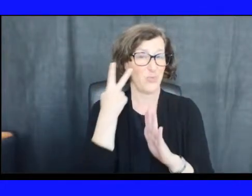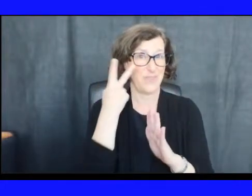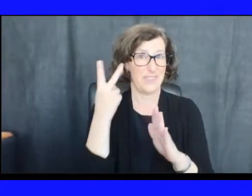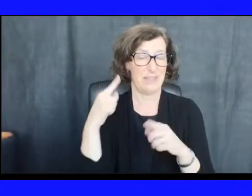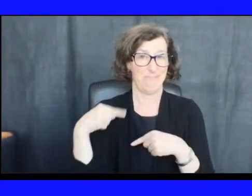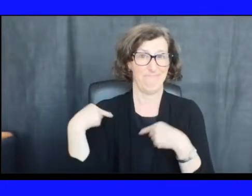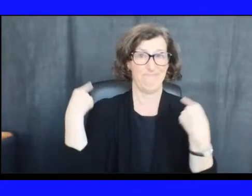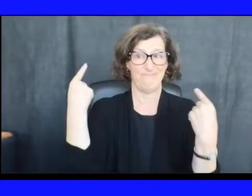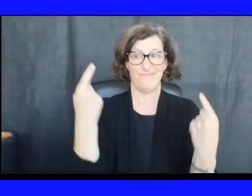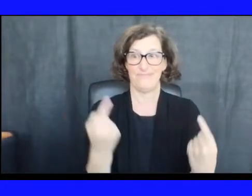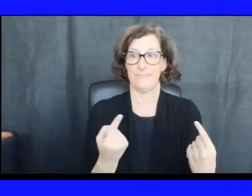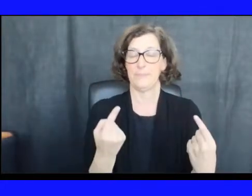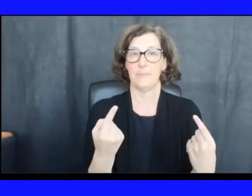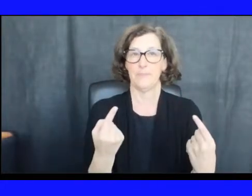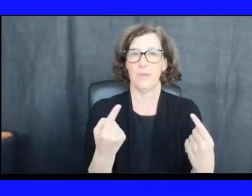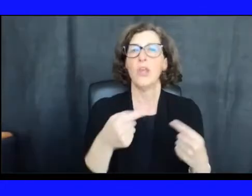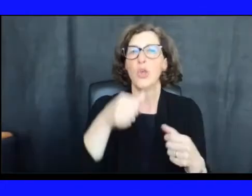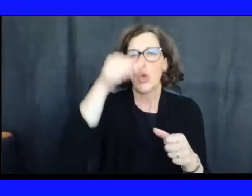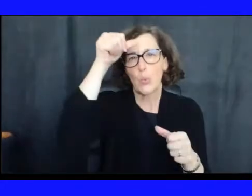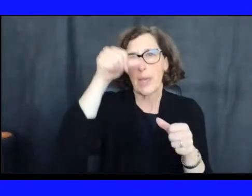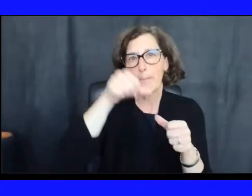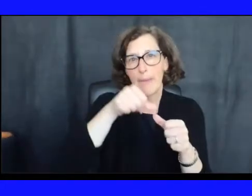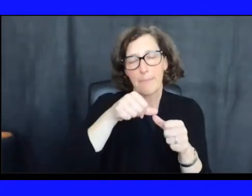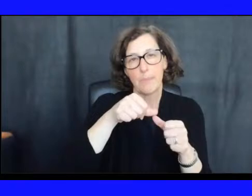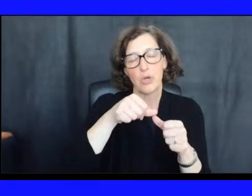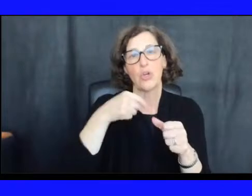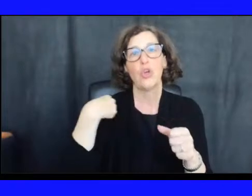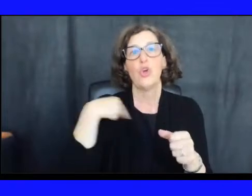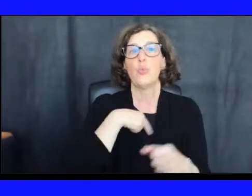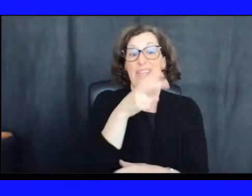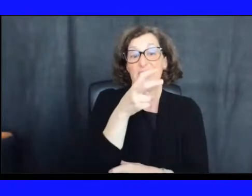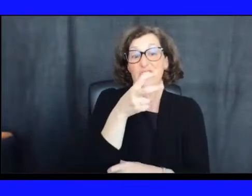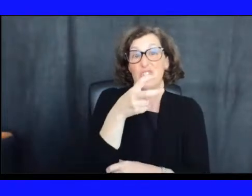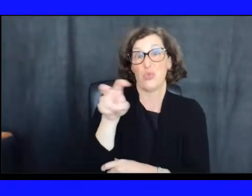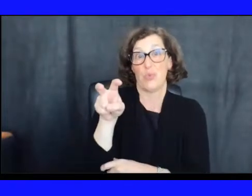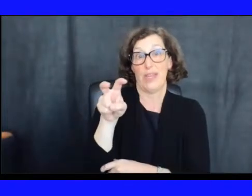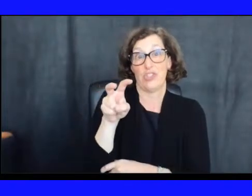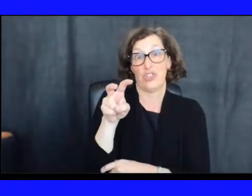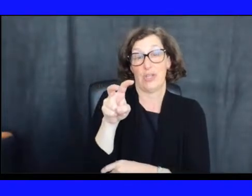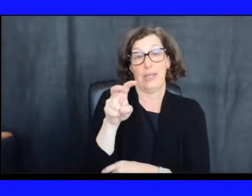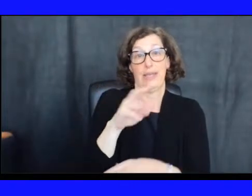a 7% drop from 44.7 last quarter to